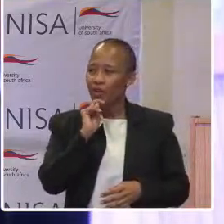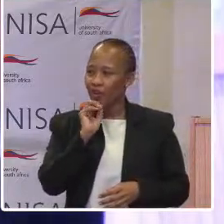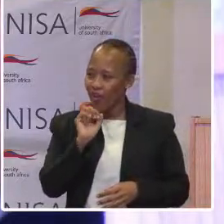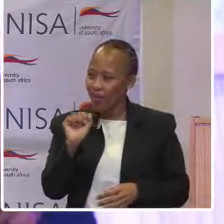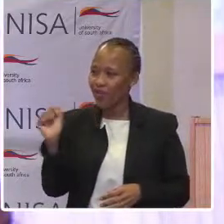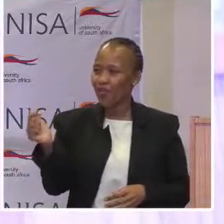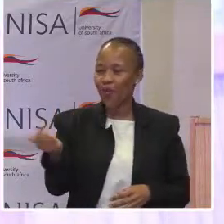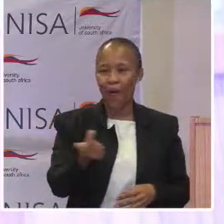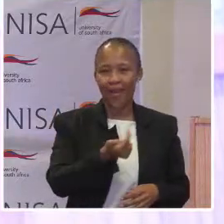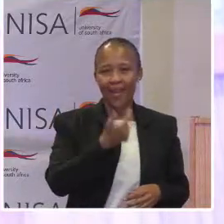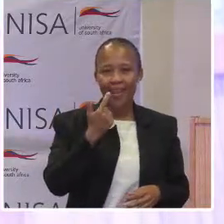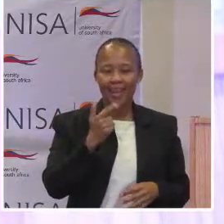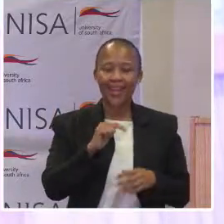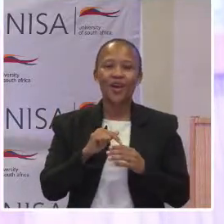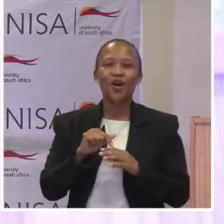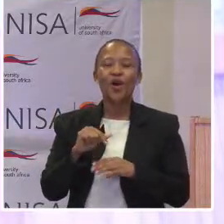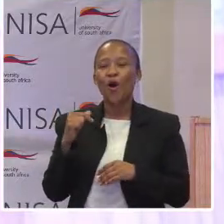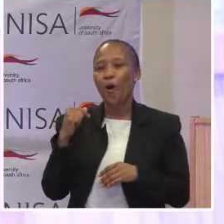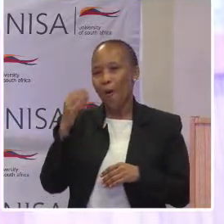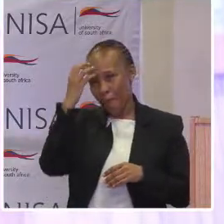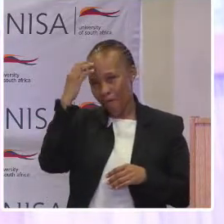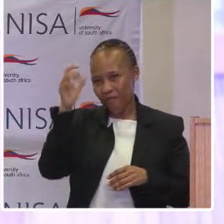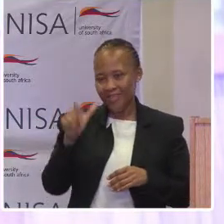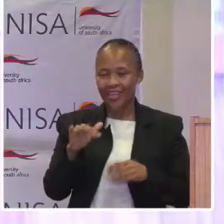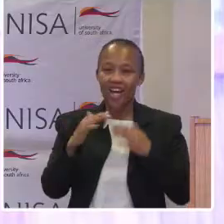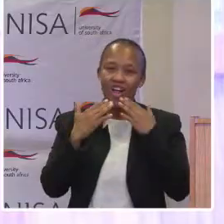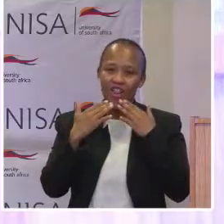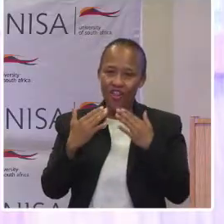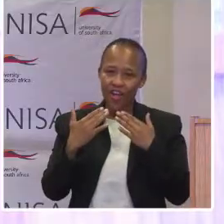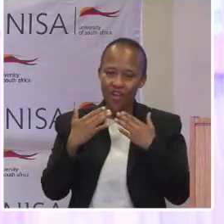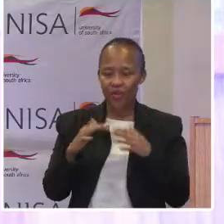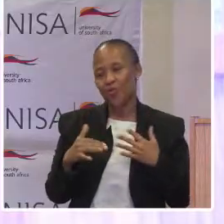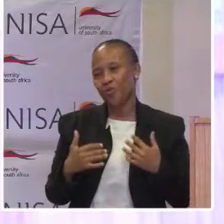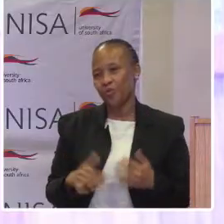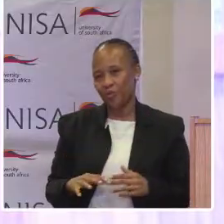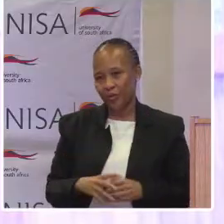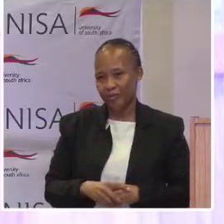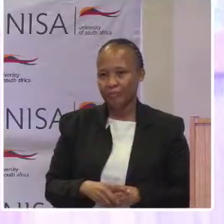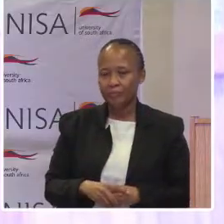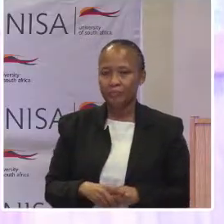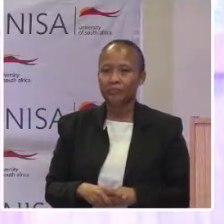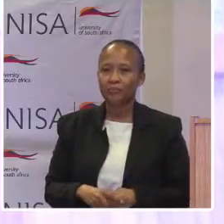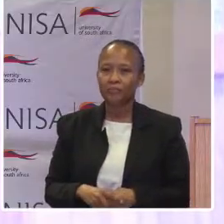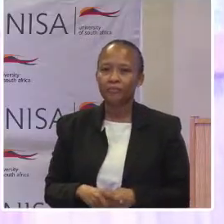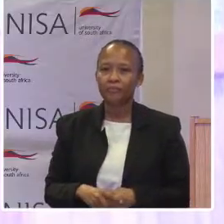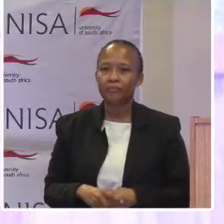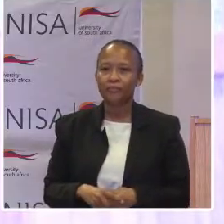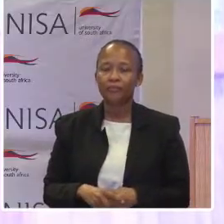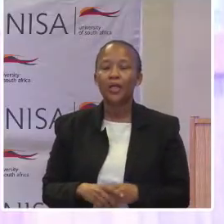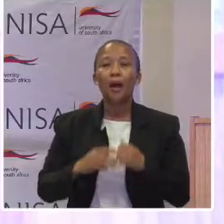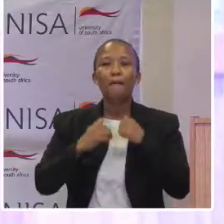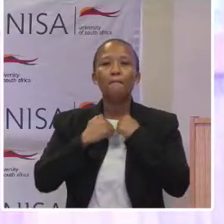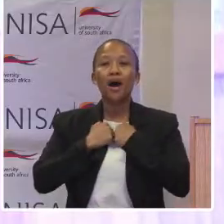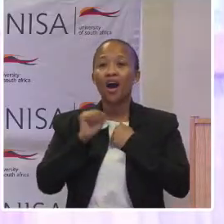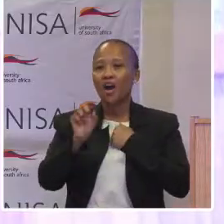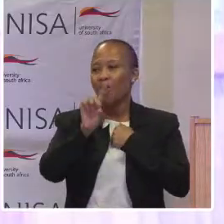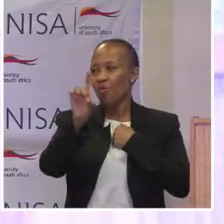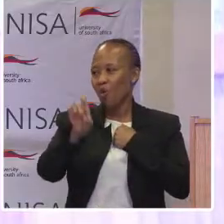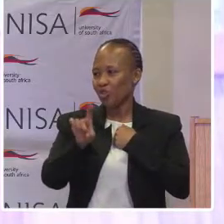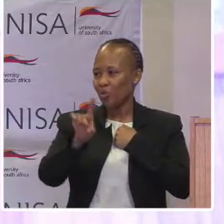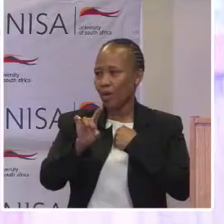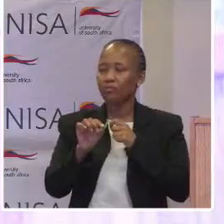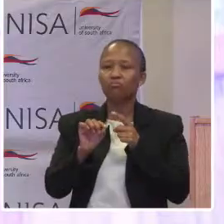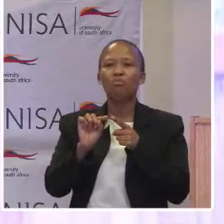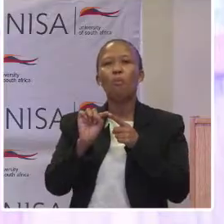Thank you, Prof, and thank you to the presenter, Son. Mine relates to the second point you've raised,